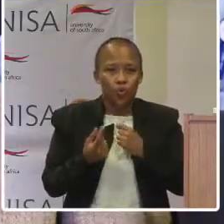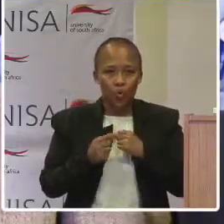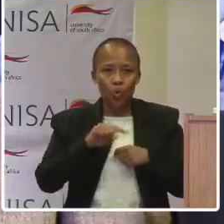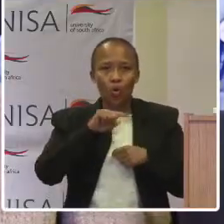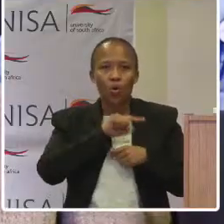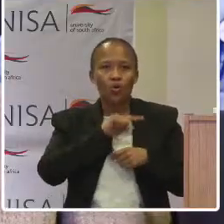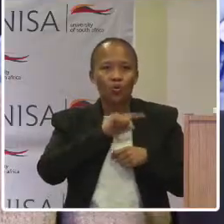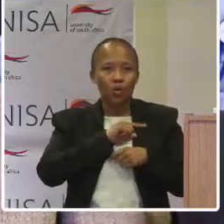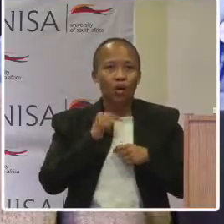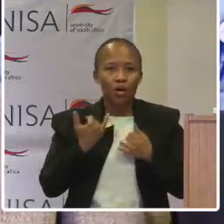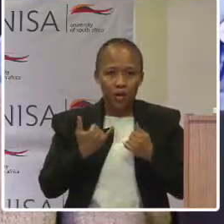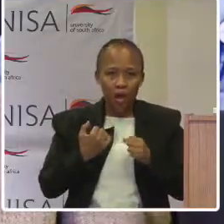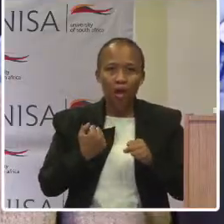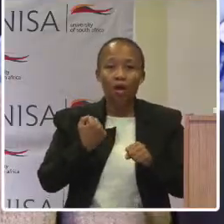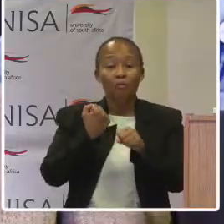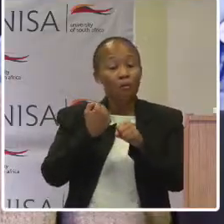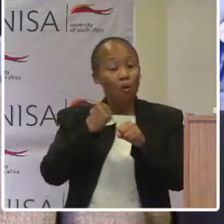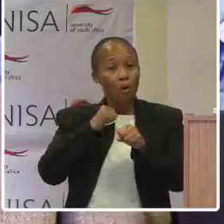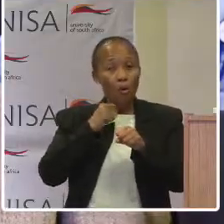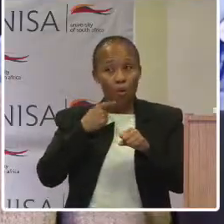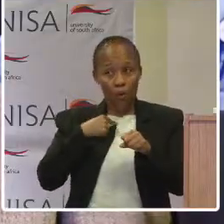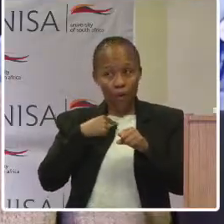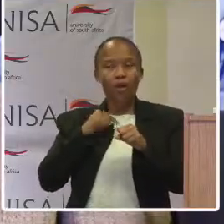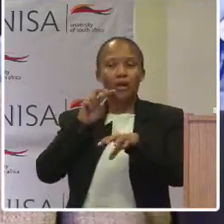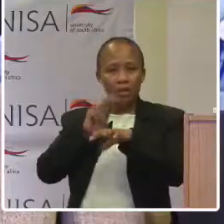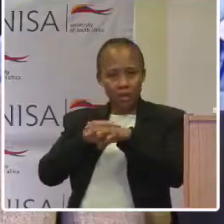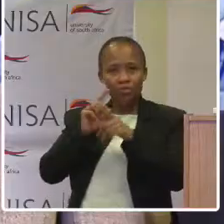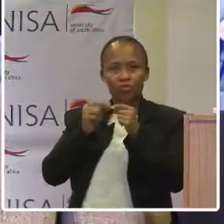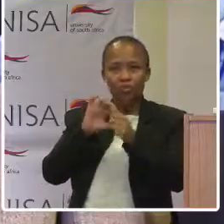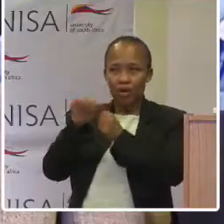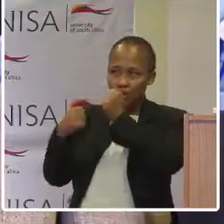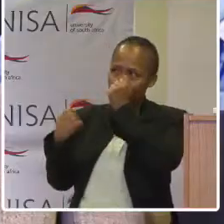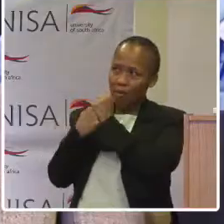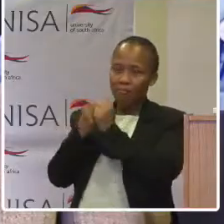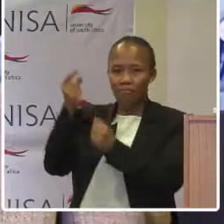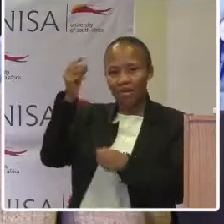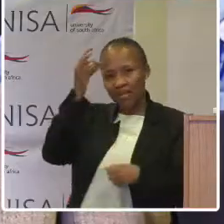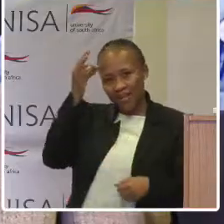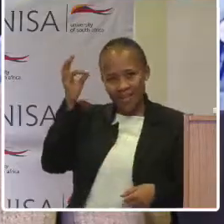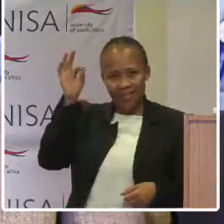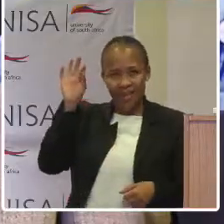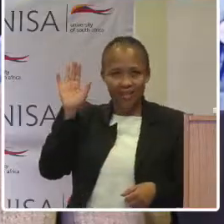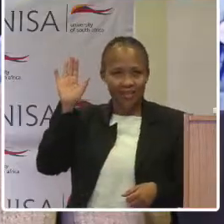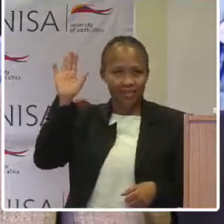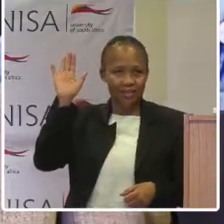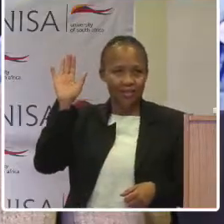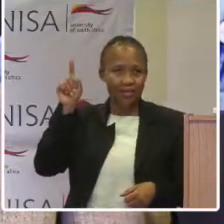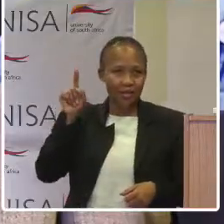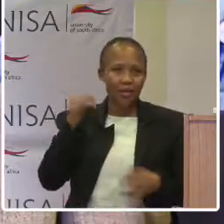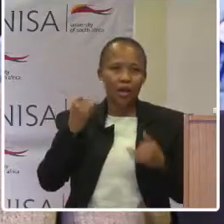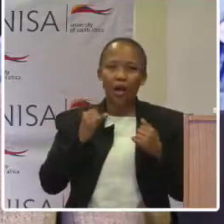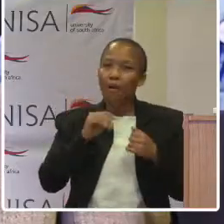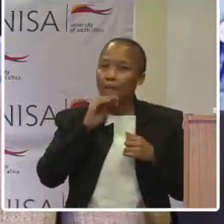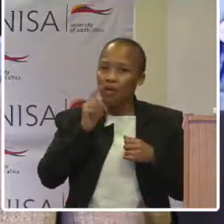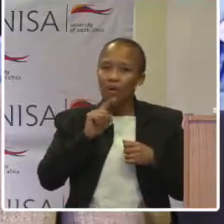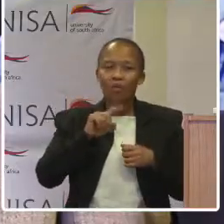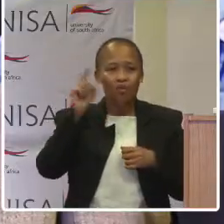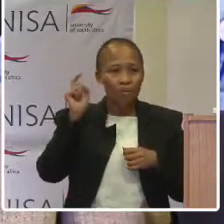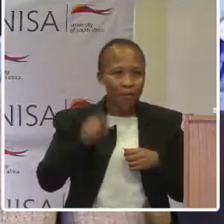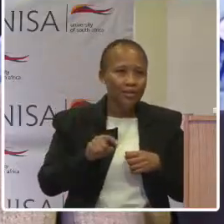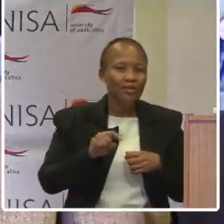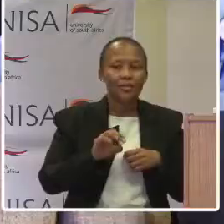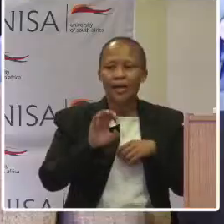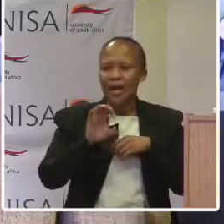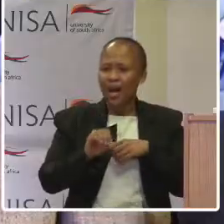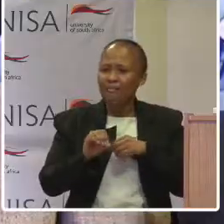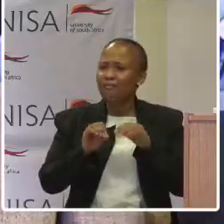our function is to support the state. And all the other companies within the South African state, we are supposed to help people create capability